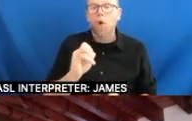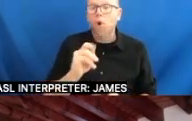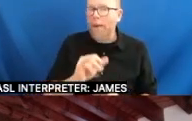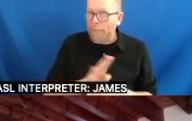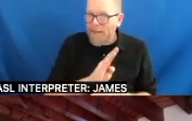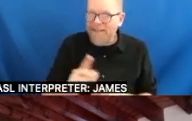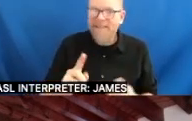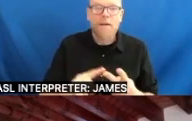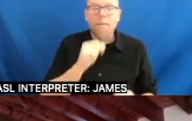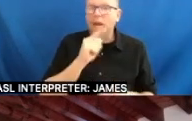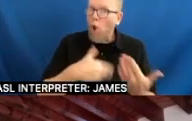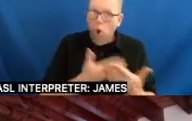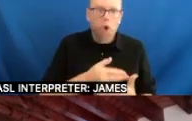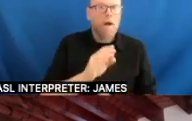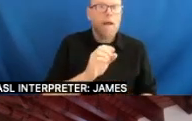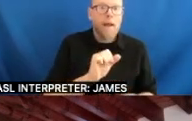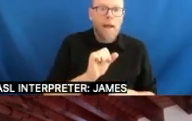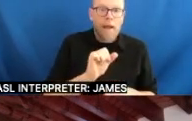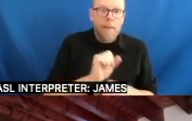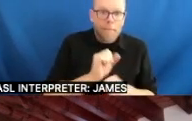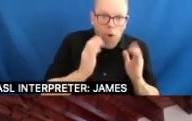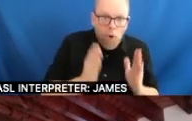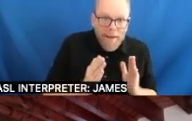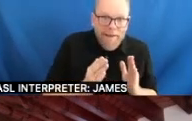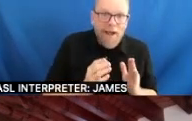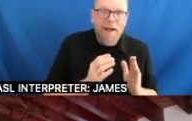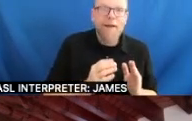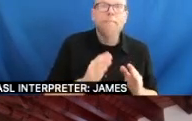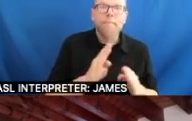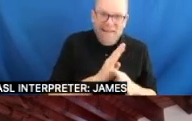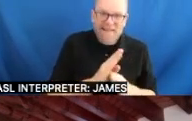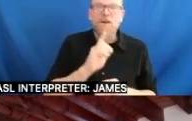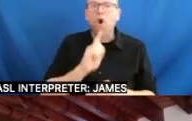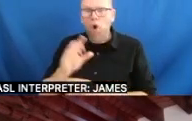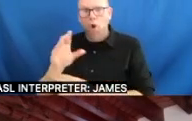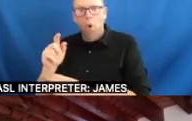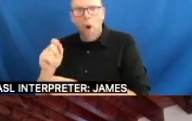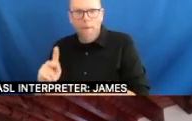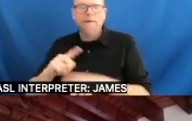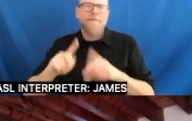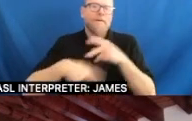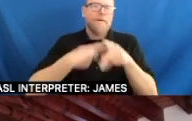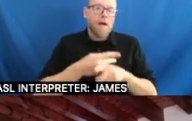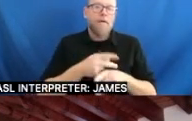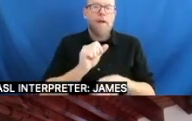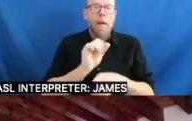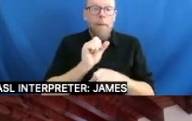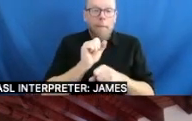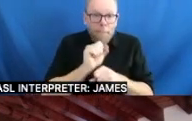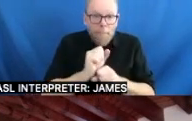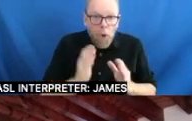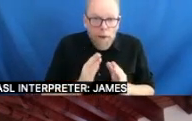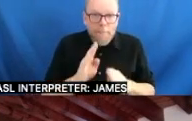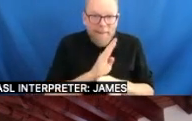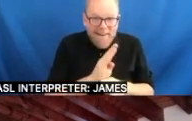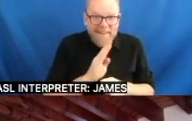not all employee owned businesses are cooperatives. So, in other words, there are types of employee owned businesses besides